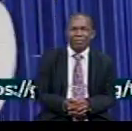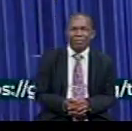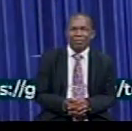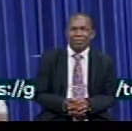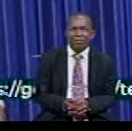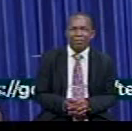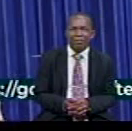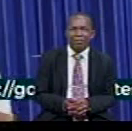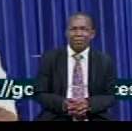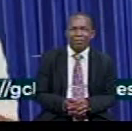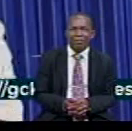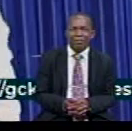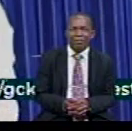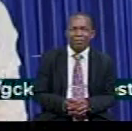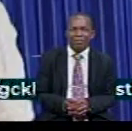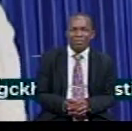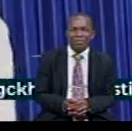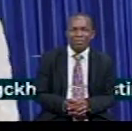man.